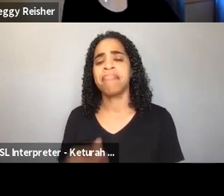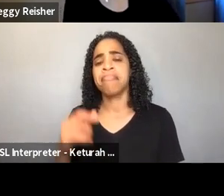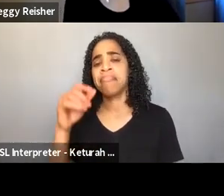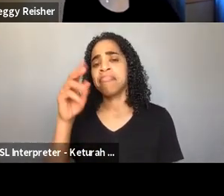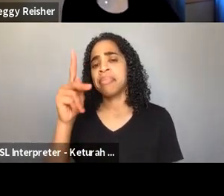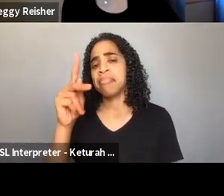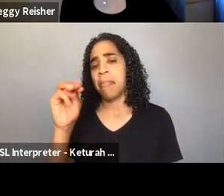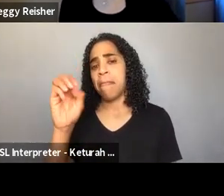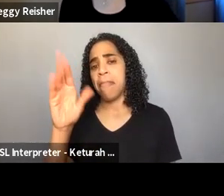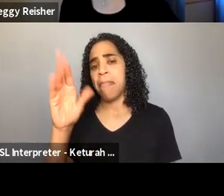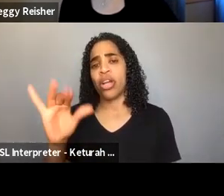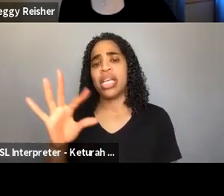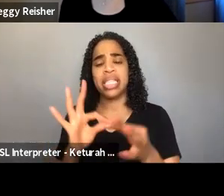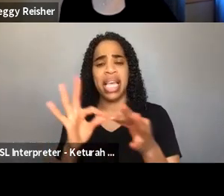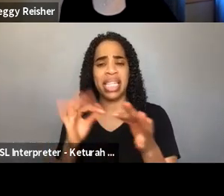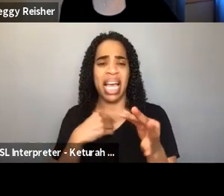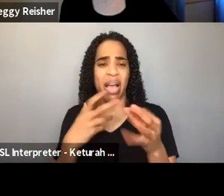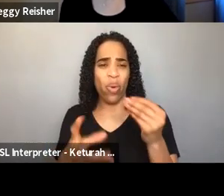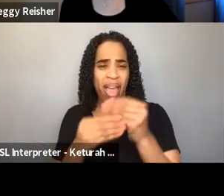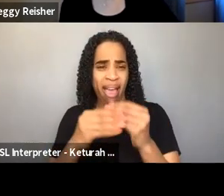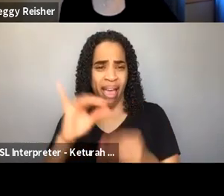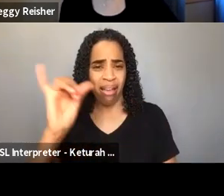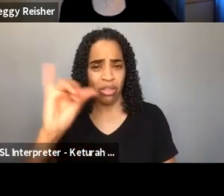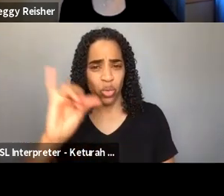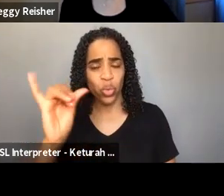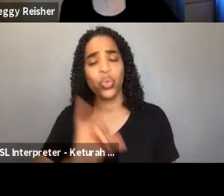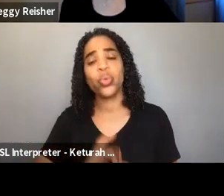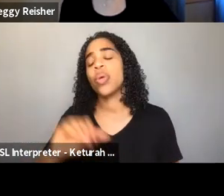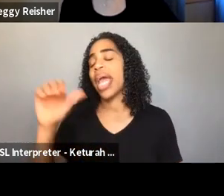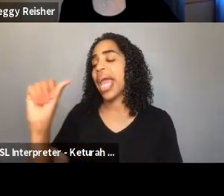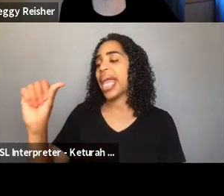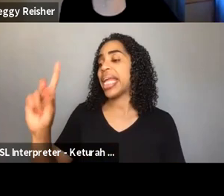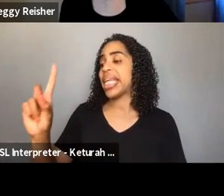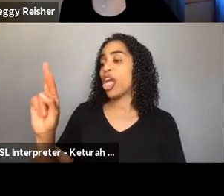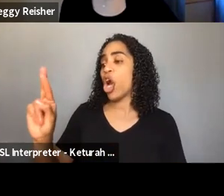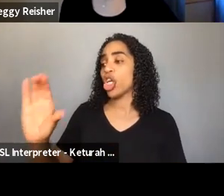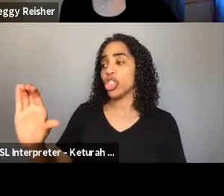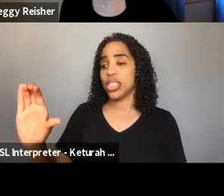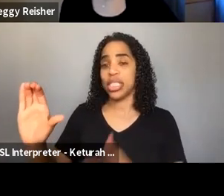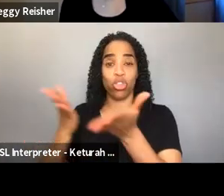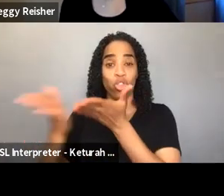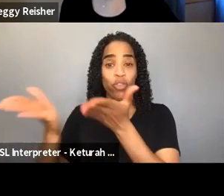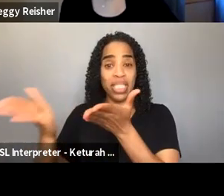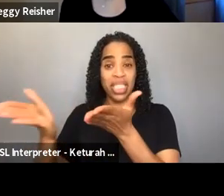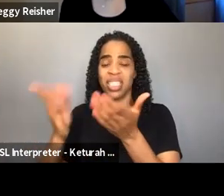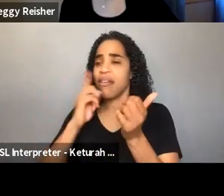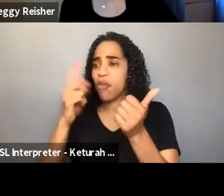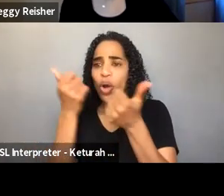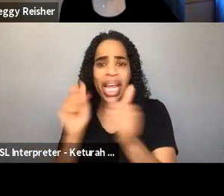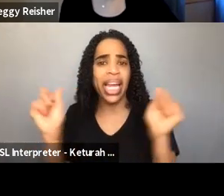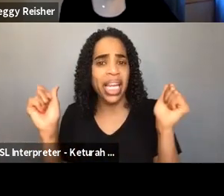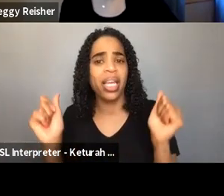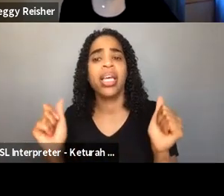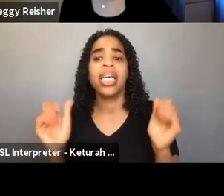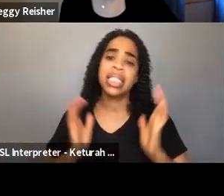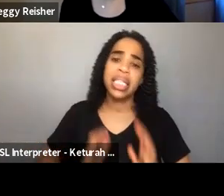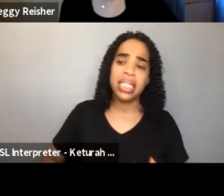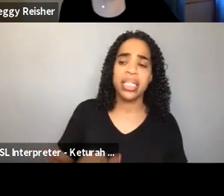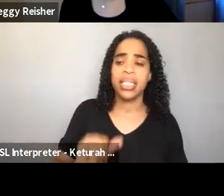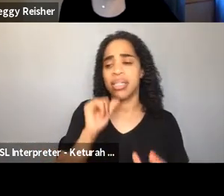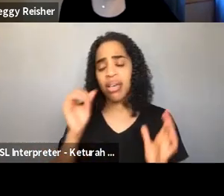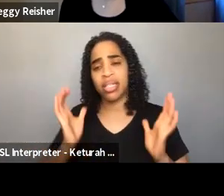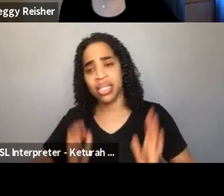The ADRC services are available for anybody, whether they're a citizen or not a citizen.